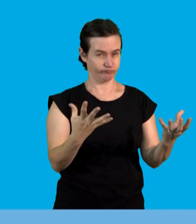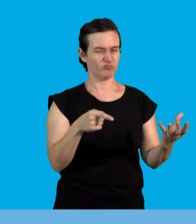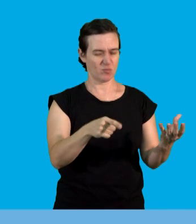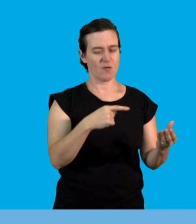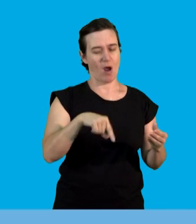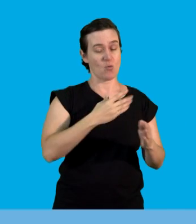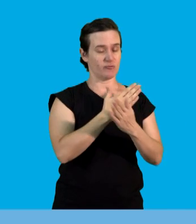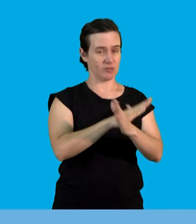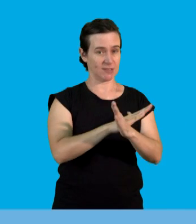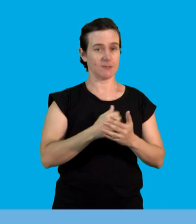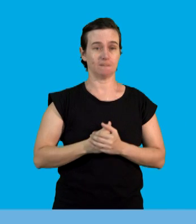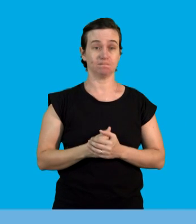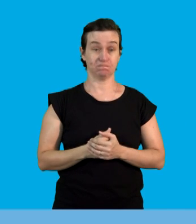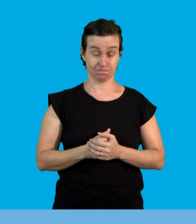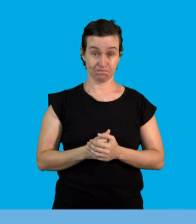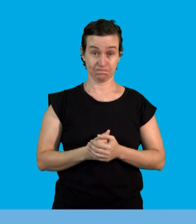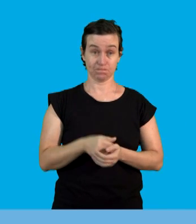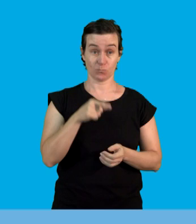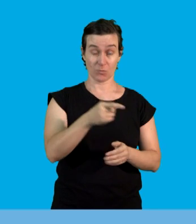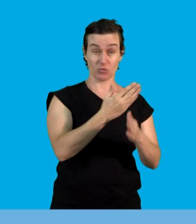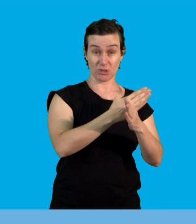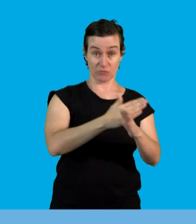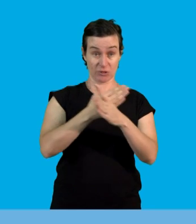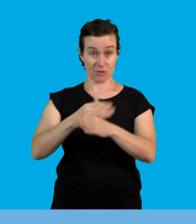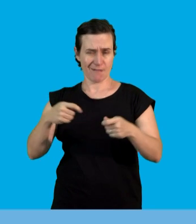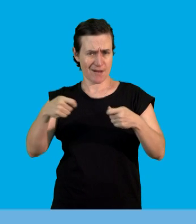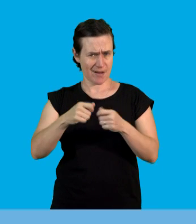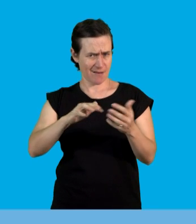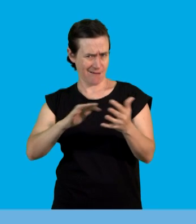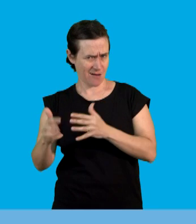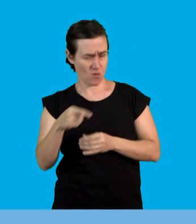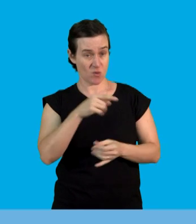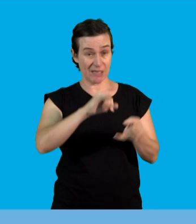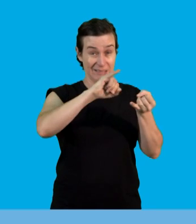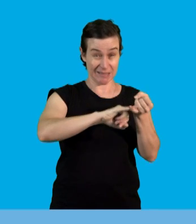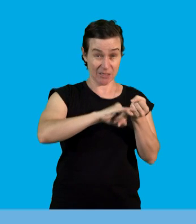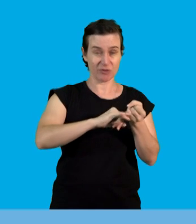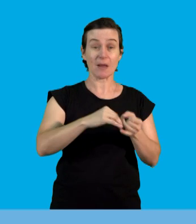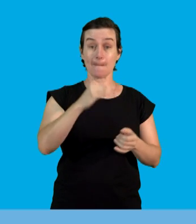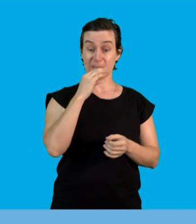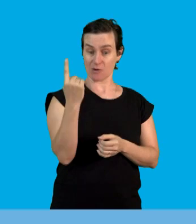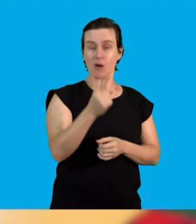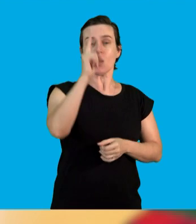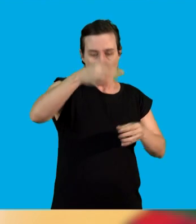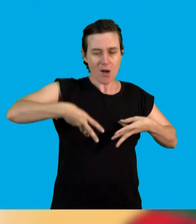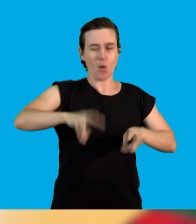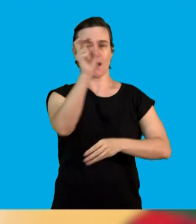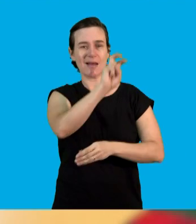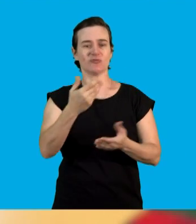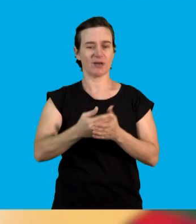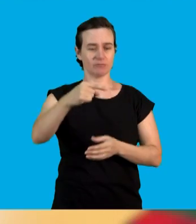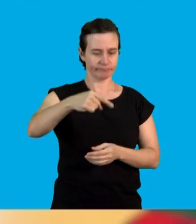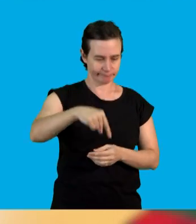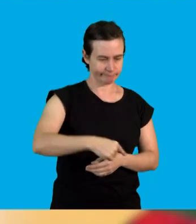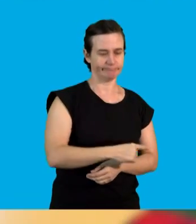resistors. So we should know that when the resistors are connected in series, there's only just one pathway for the current to flow,